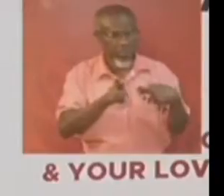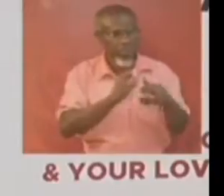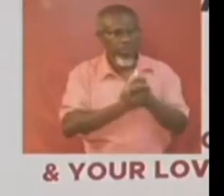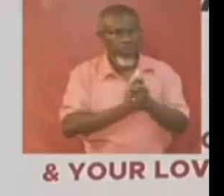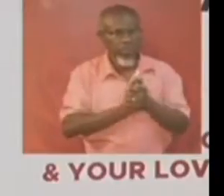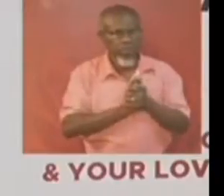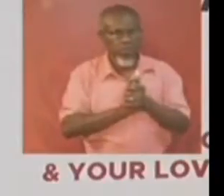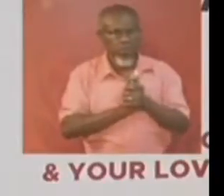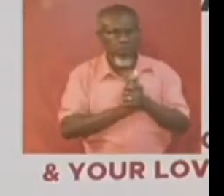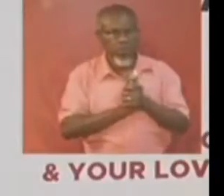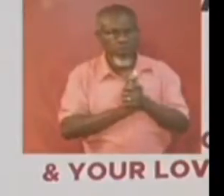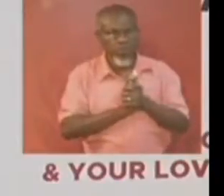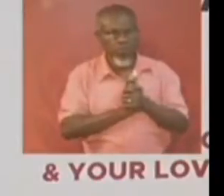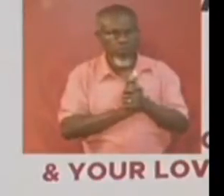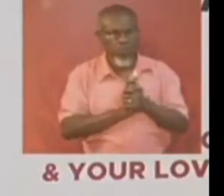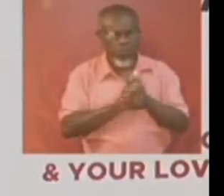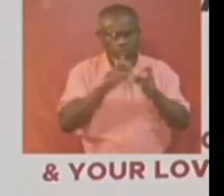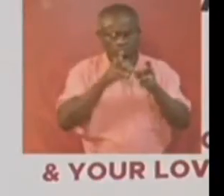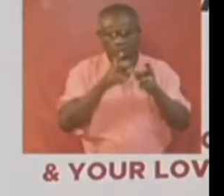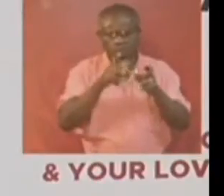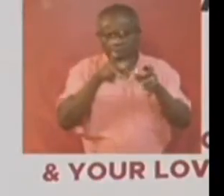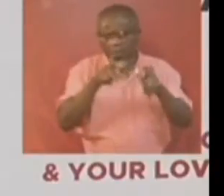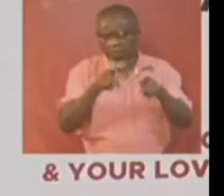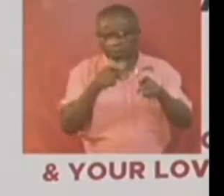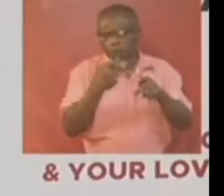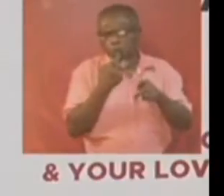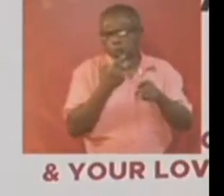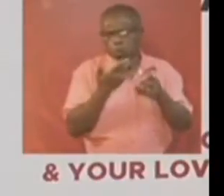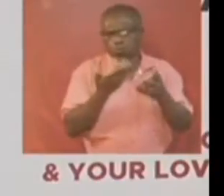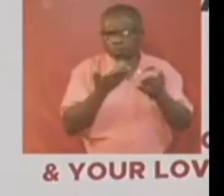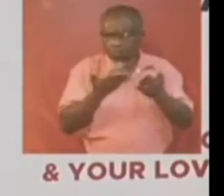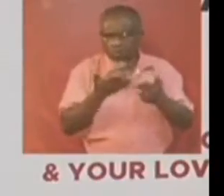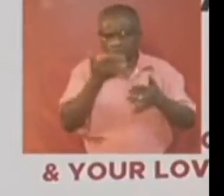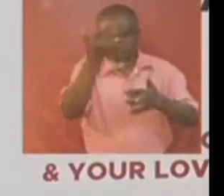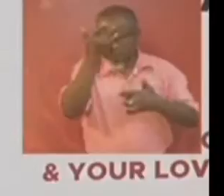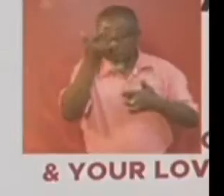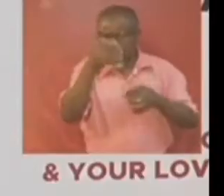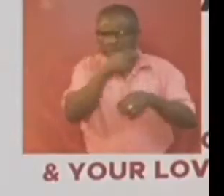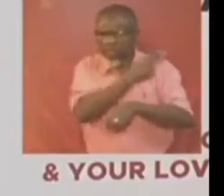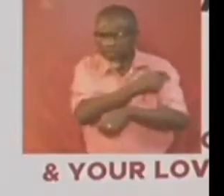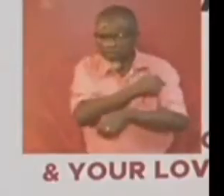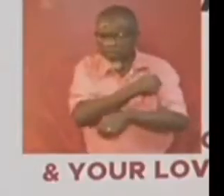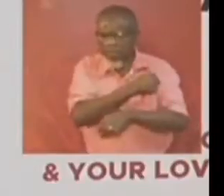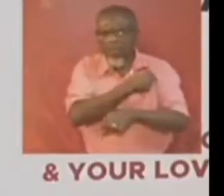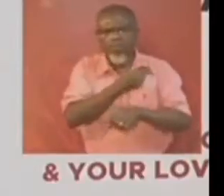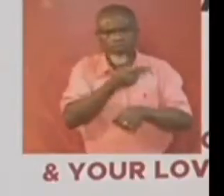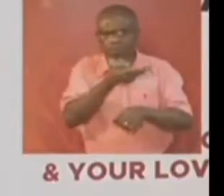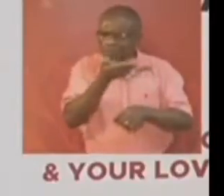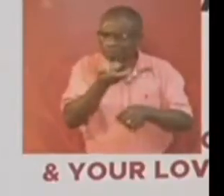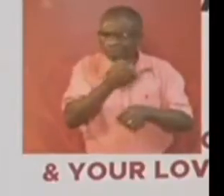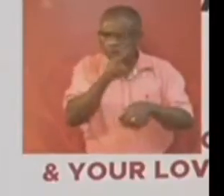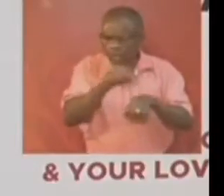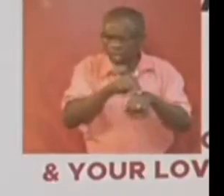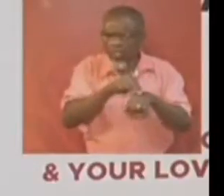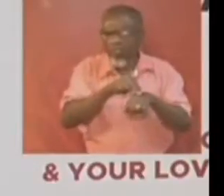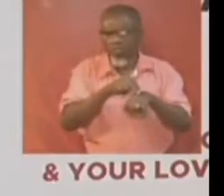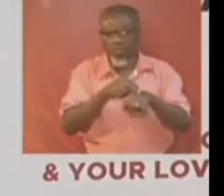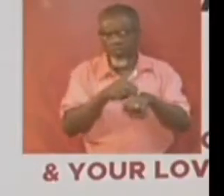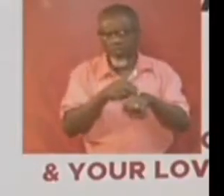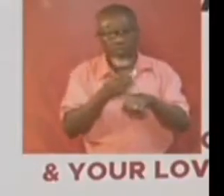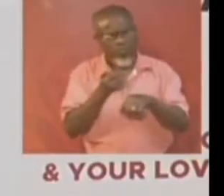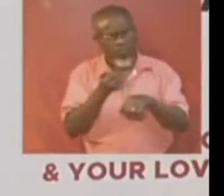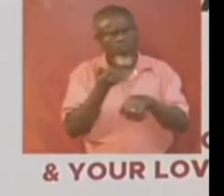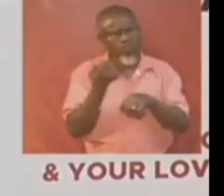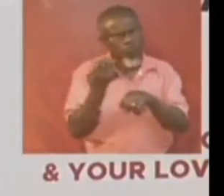that is ward-level patients, is currently at 14%. Our HDU percentage as of 4